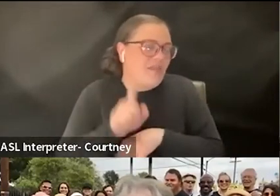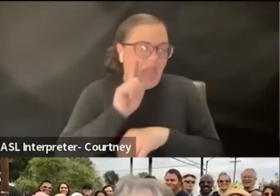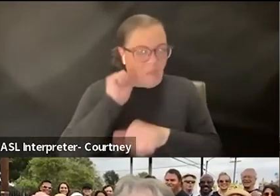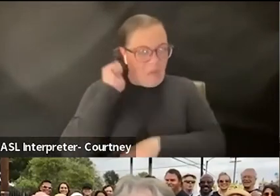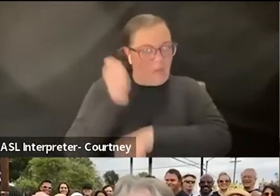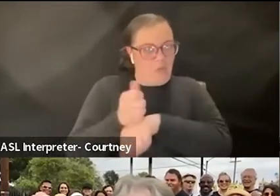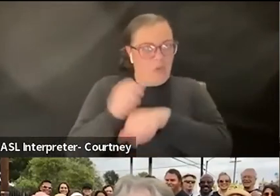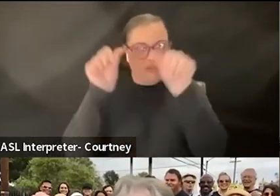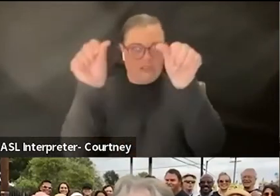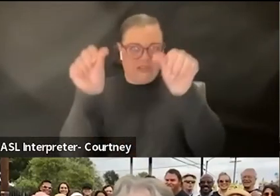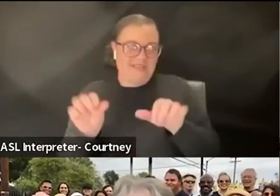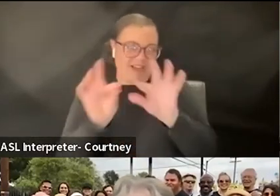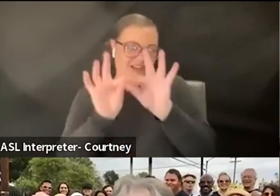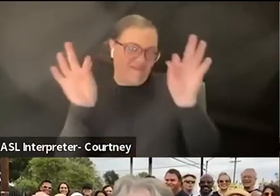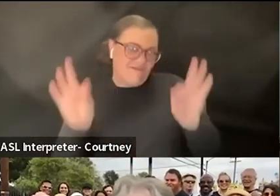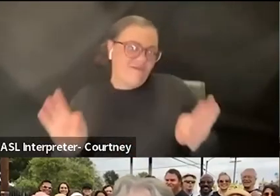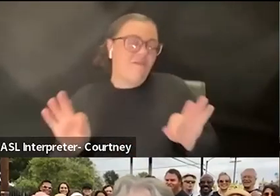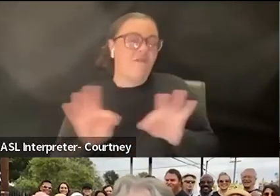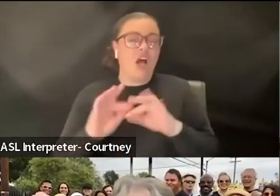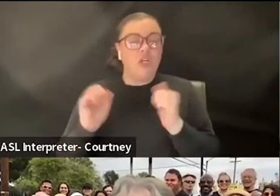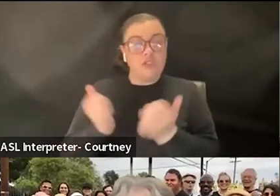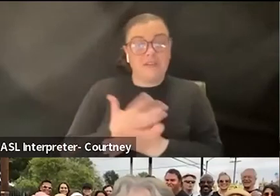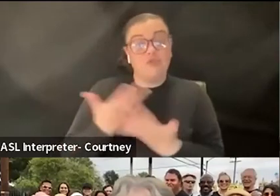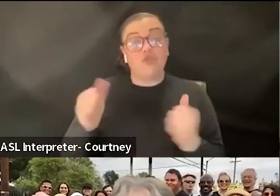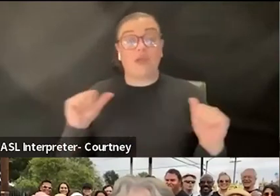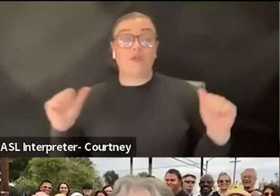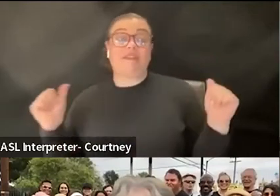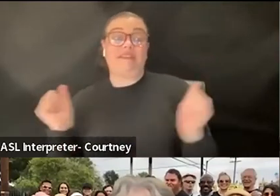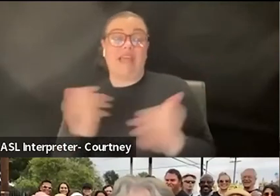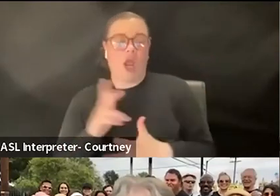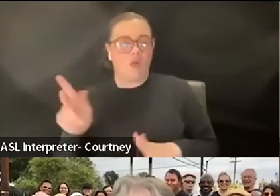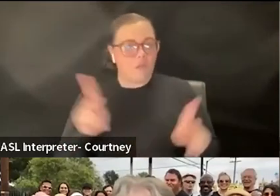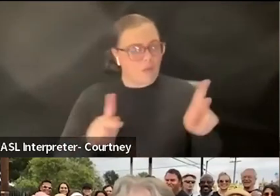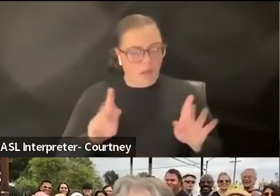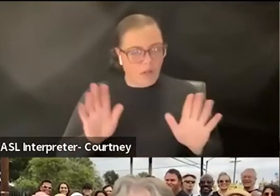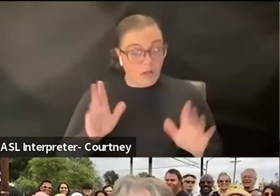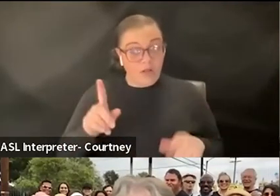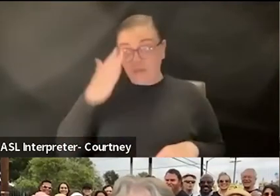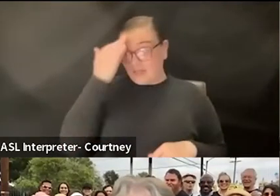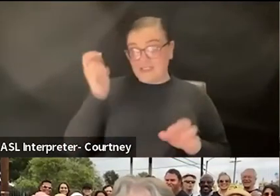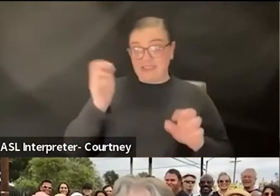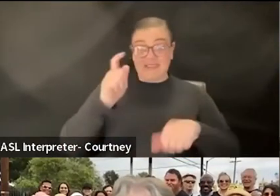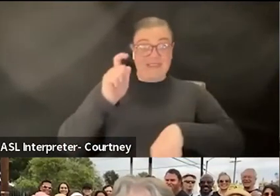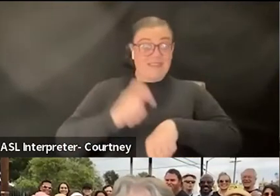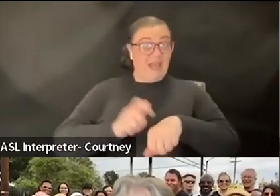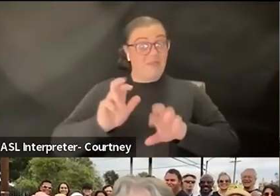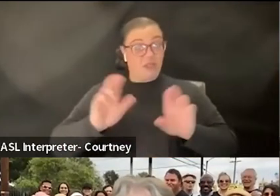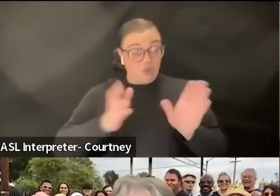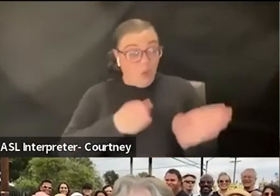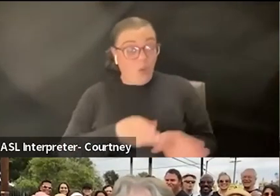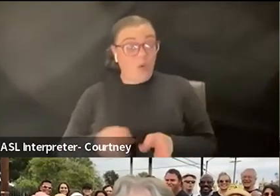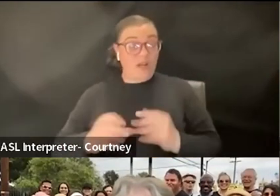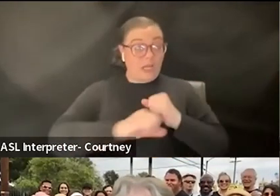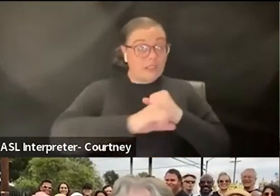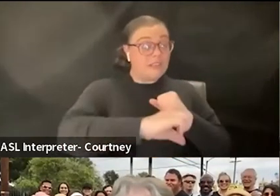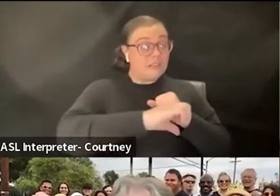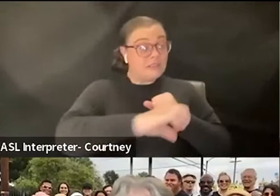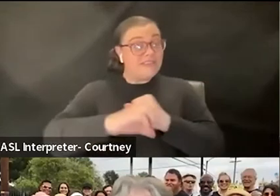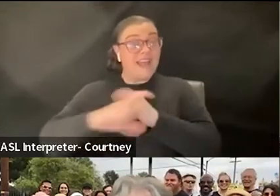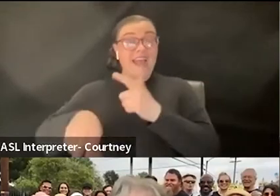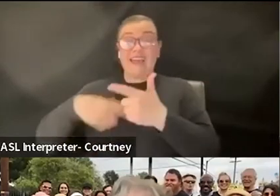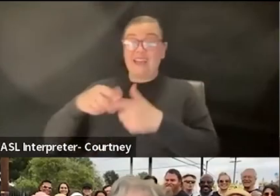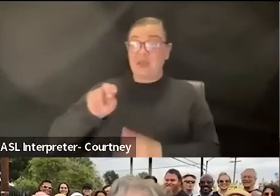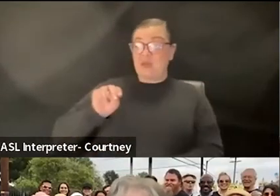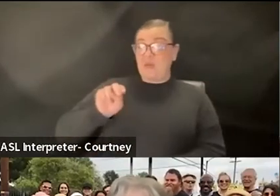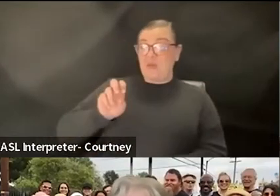scare people. Because when it comes down to voting to organize, when people get in that booth, it's like in the voting booth in November, like people